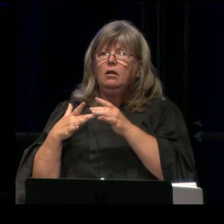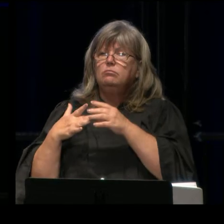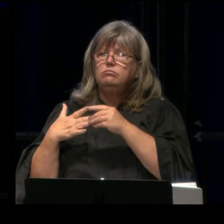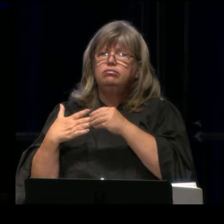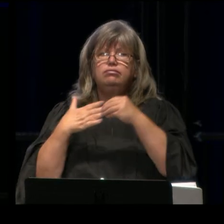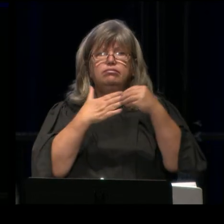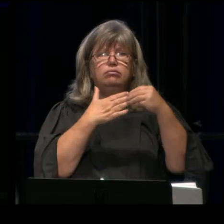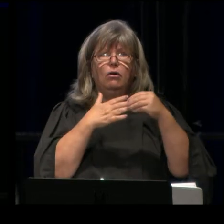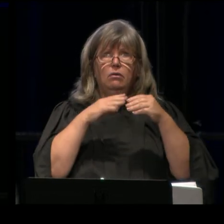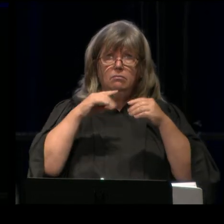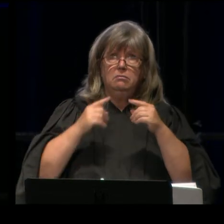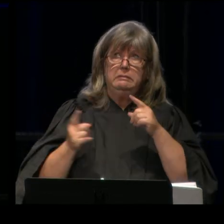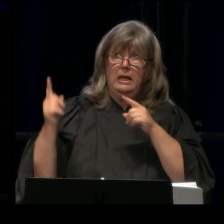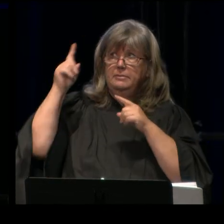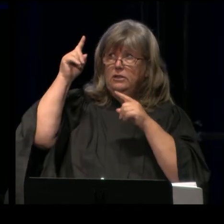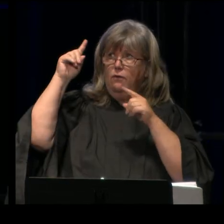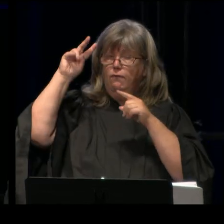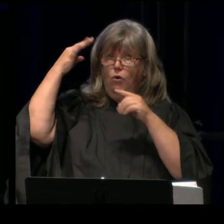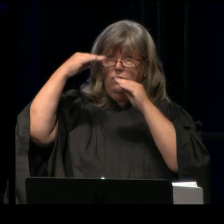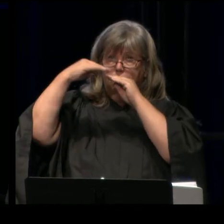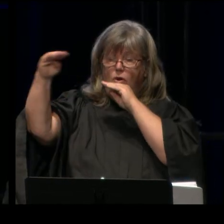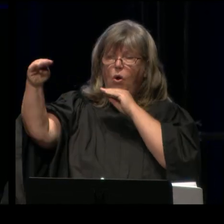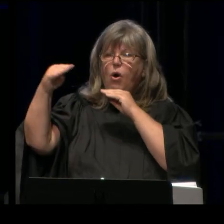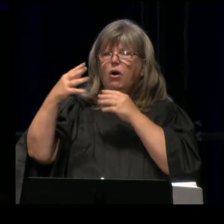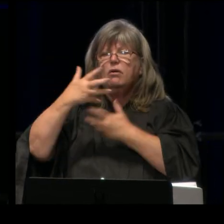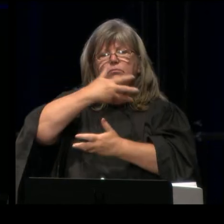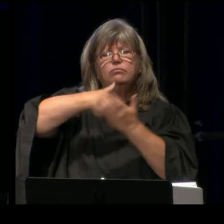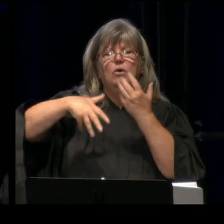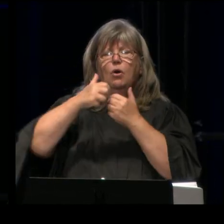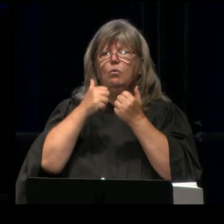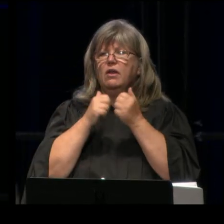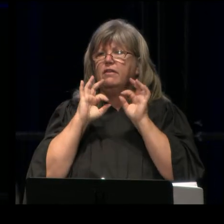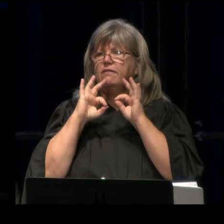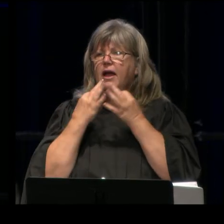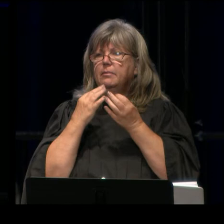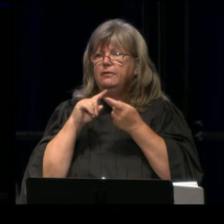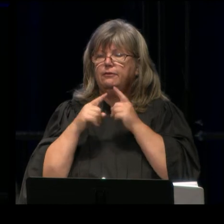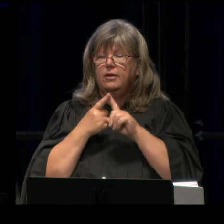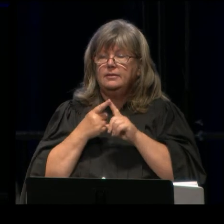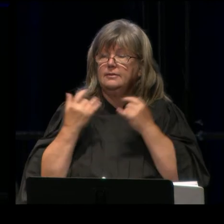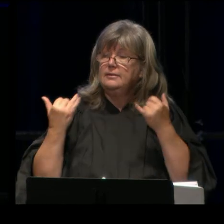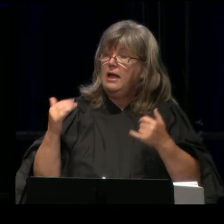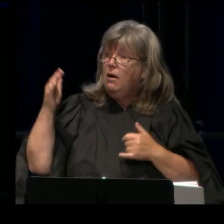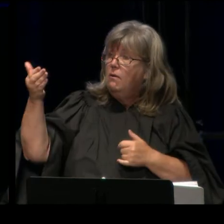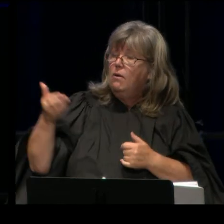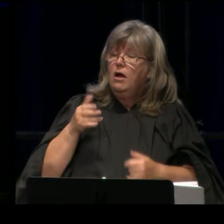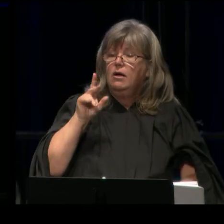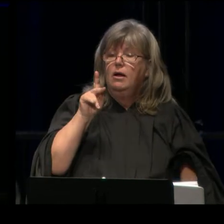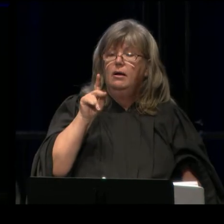friends. I now welcome Catherine Roan from the Office of the Dean and the Faculty of